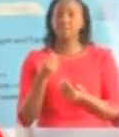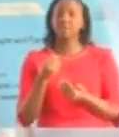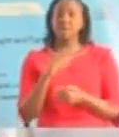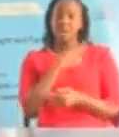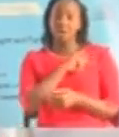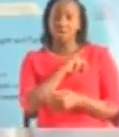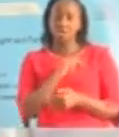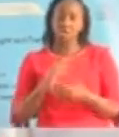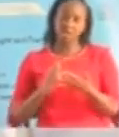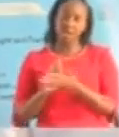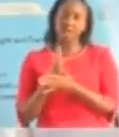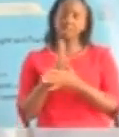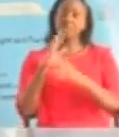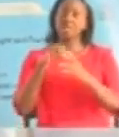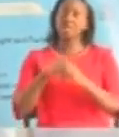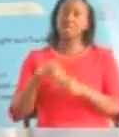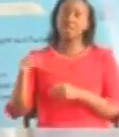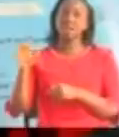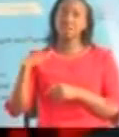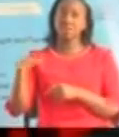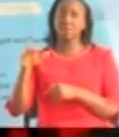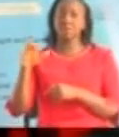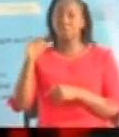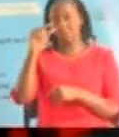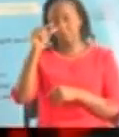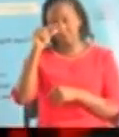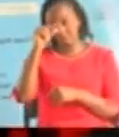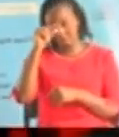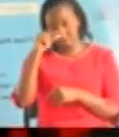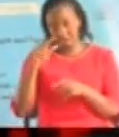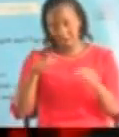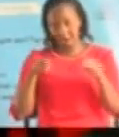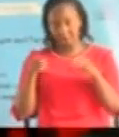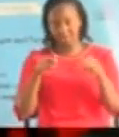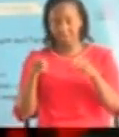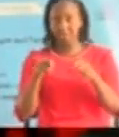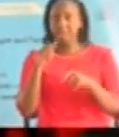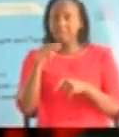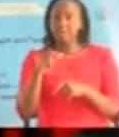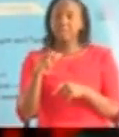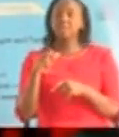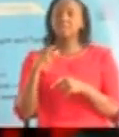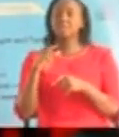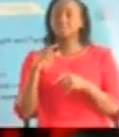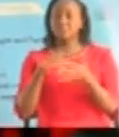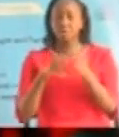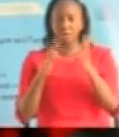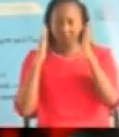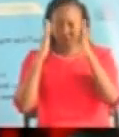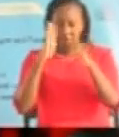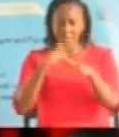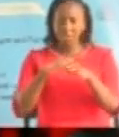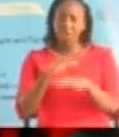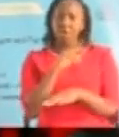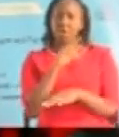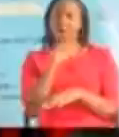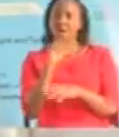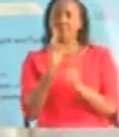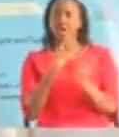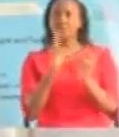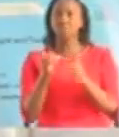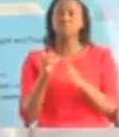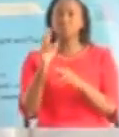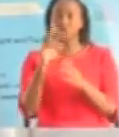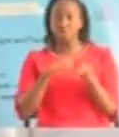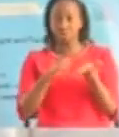in Environmental Governance project. The project focuses on natural resources, on environmental